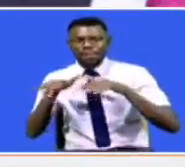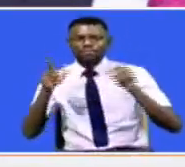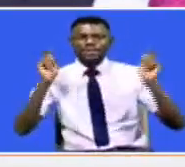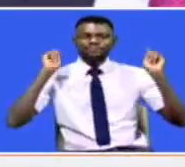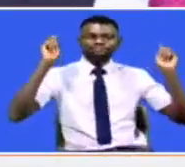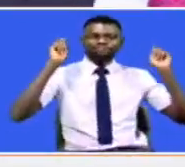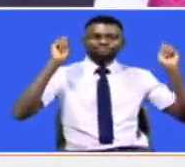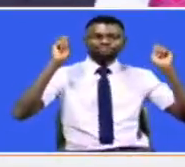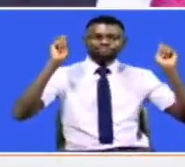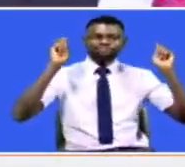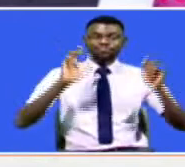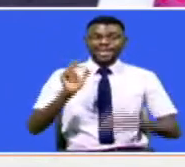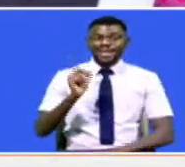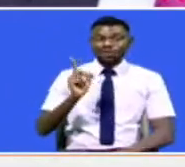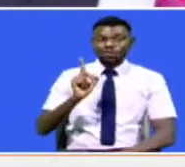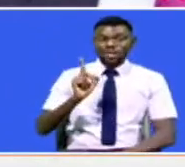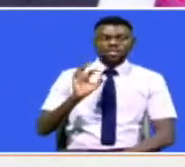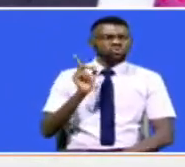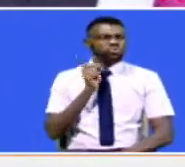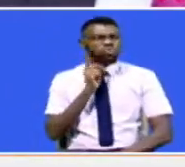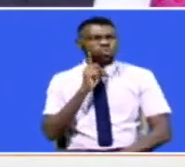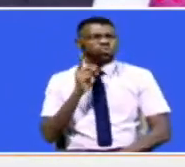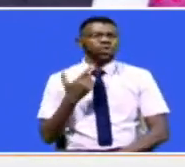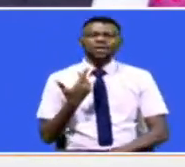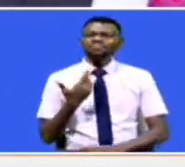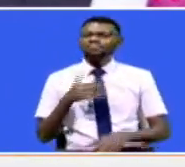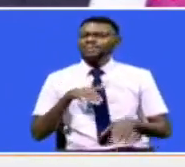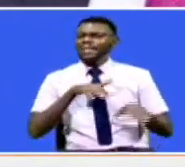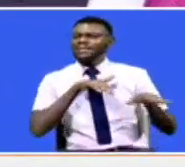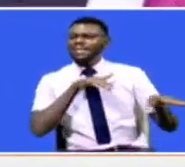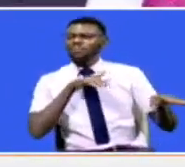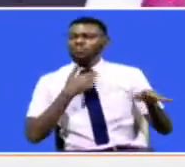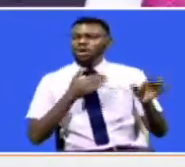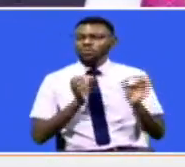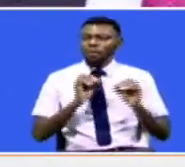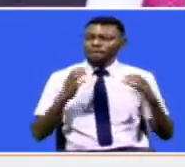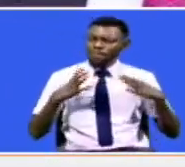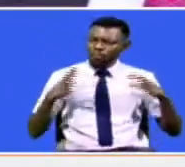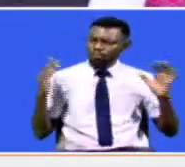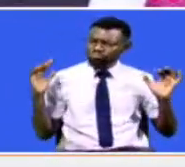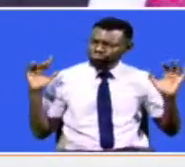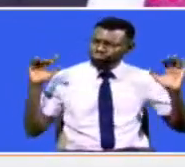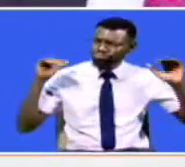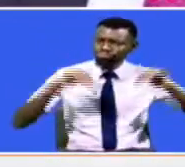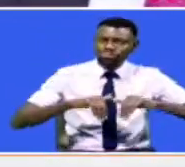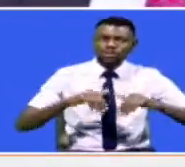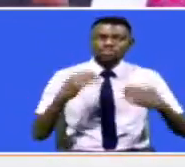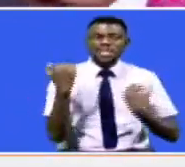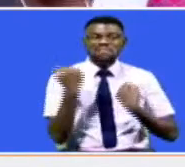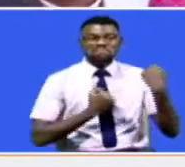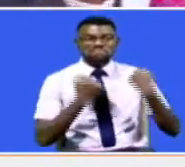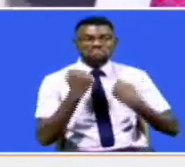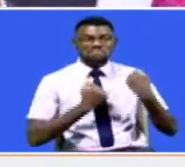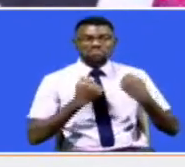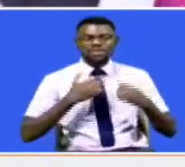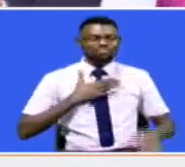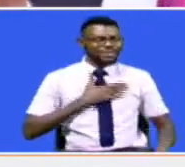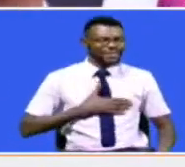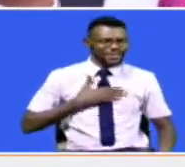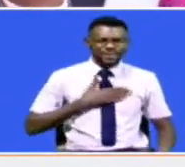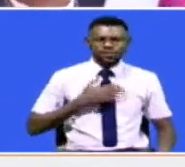only traffic we need is the traffic of the people. Yeah. We don't need watu wa magari, wekeni magari